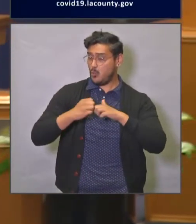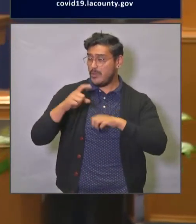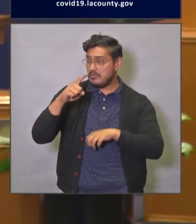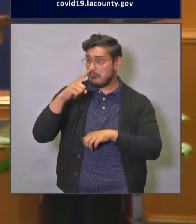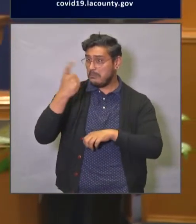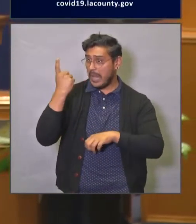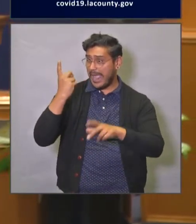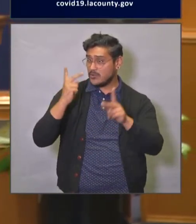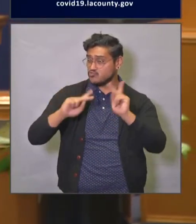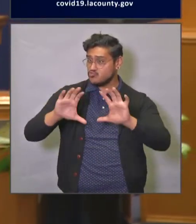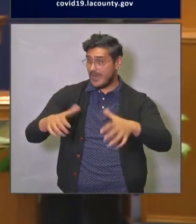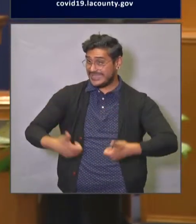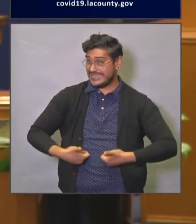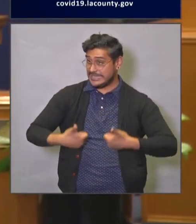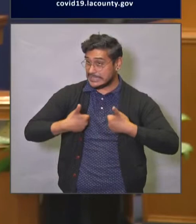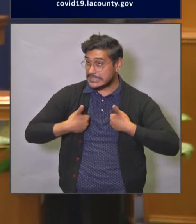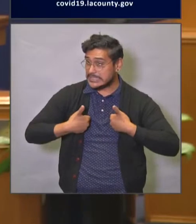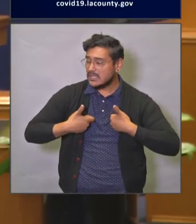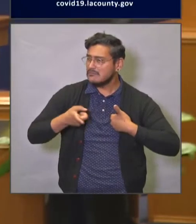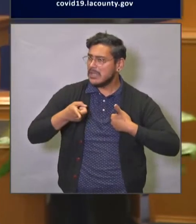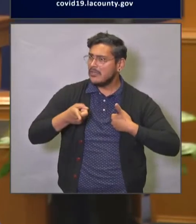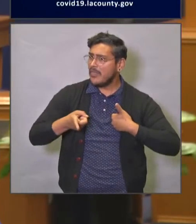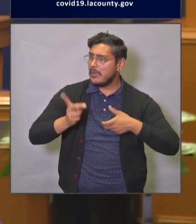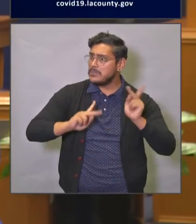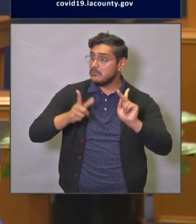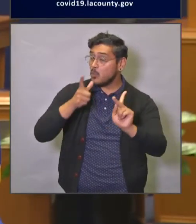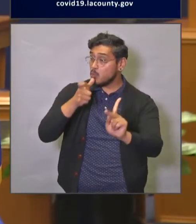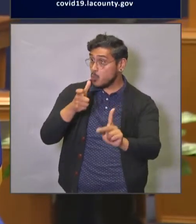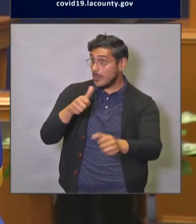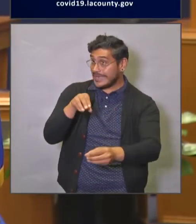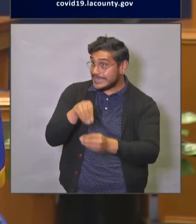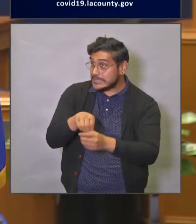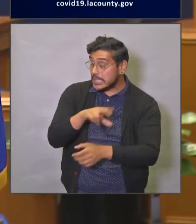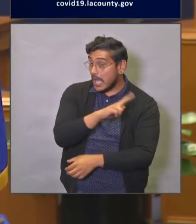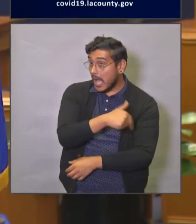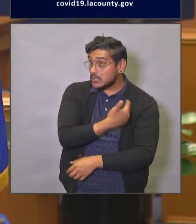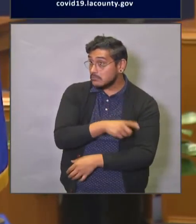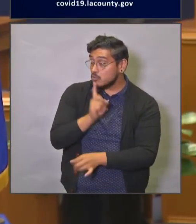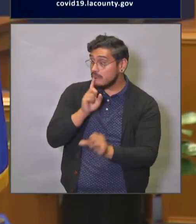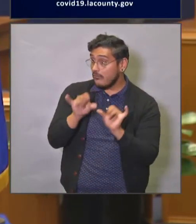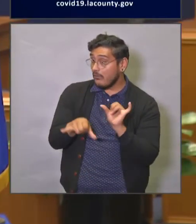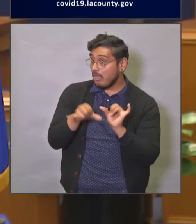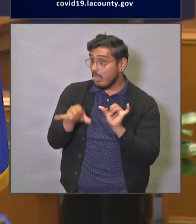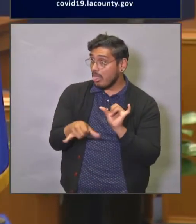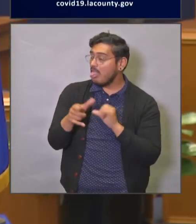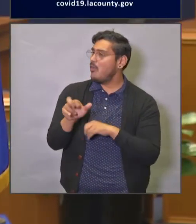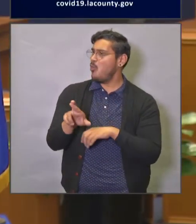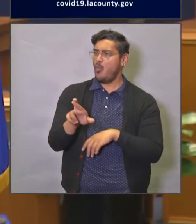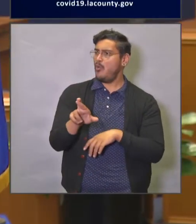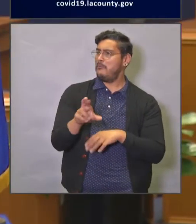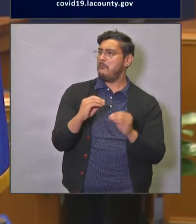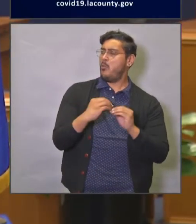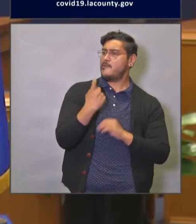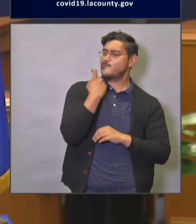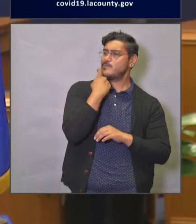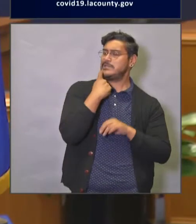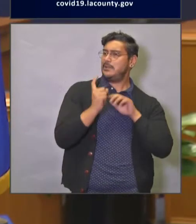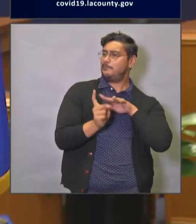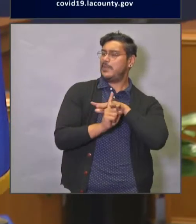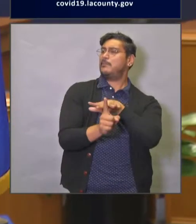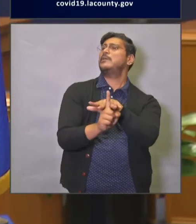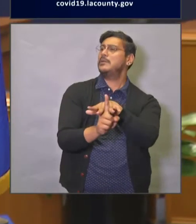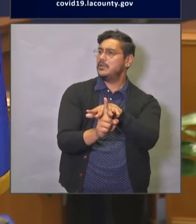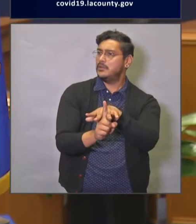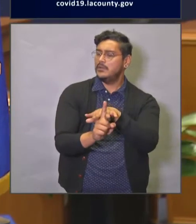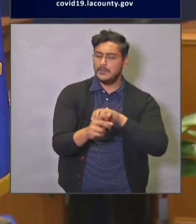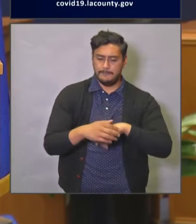Do you know if those deaths were connected to people who had been hospitalized for a considerable time, or are they connected to recent cases? And I also had